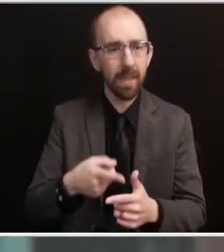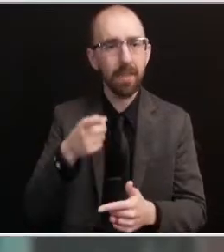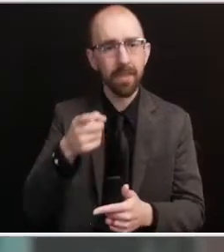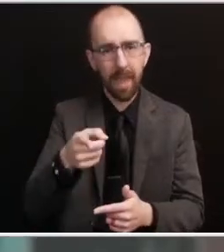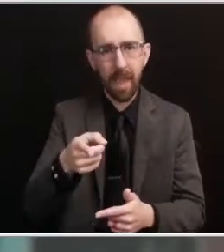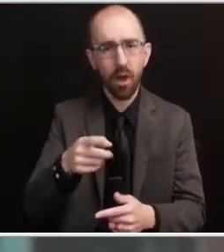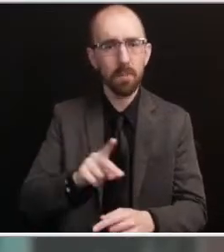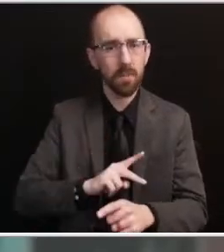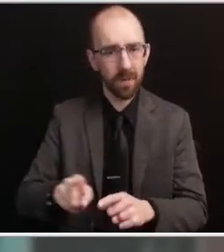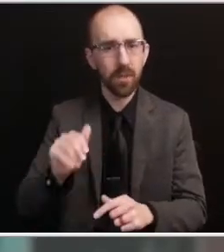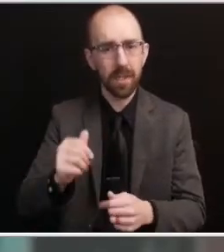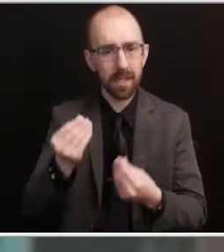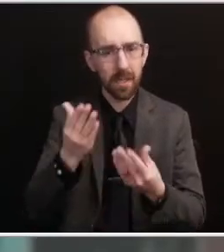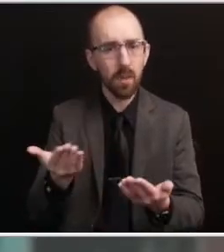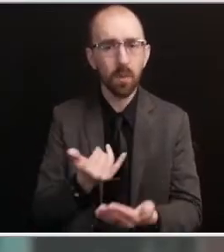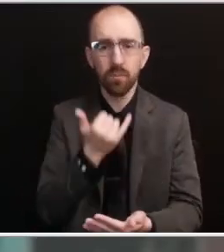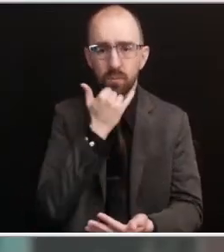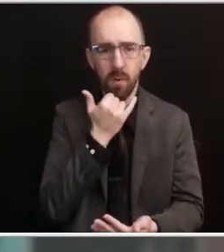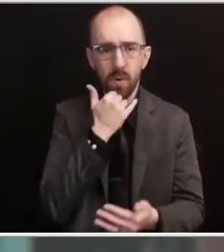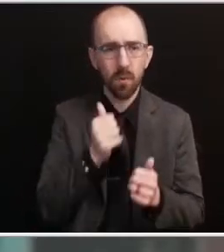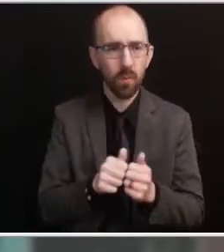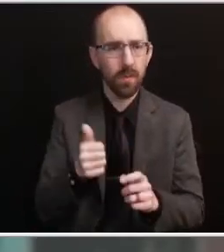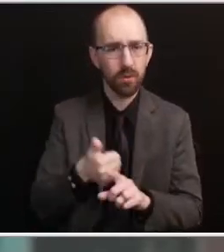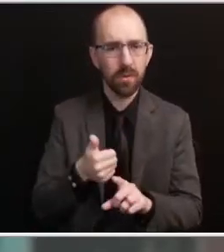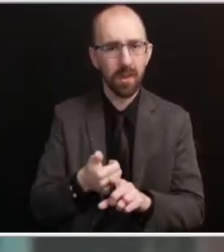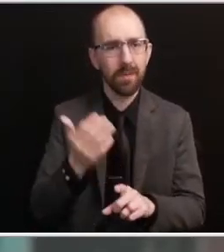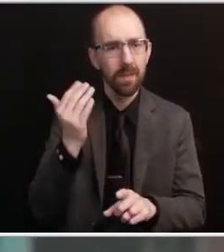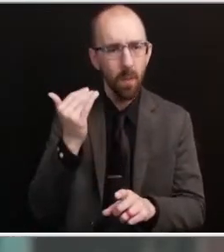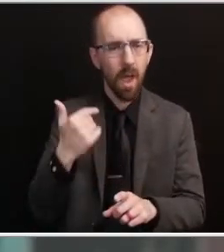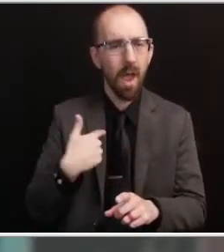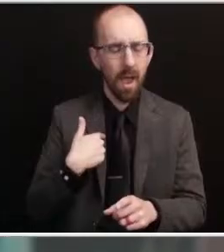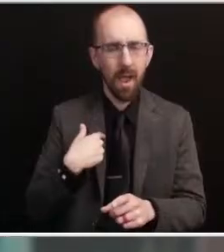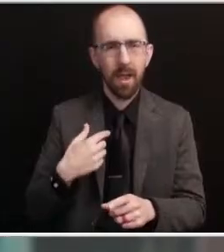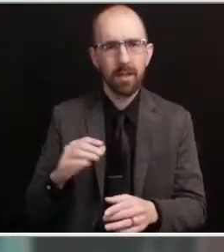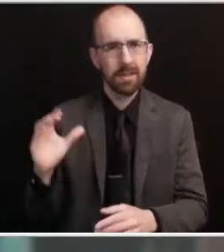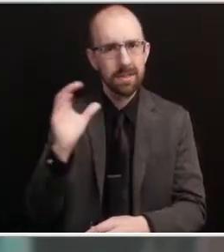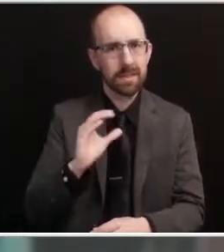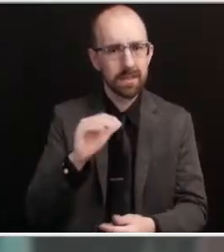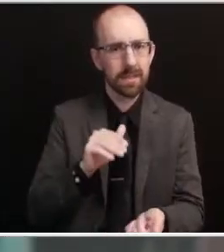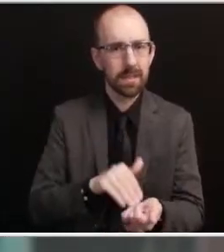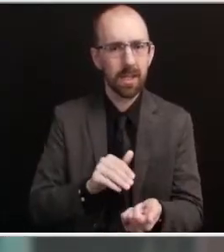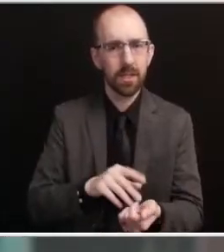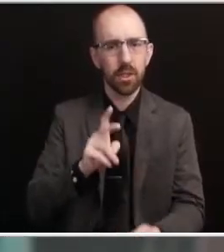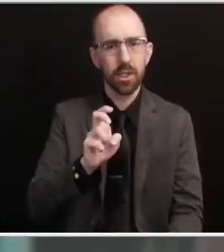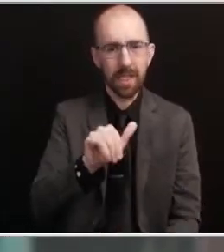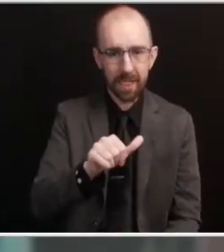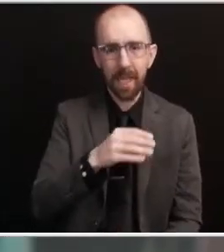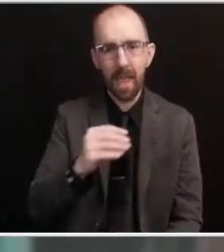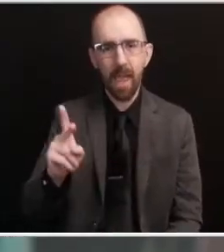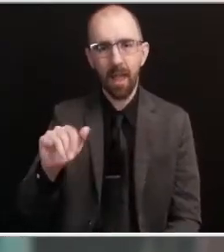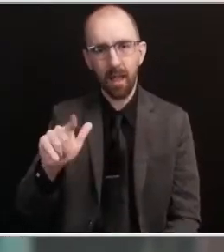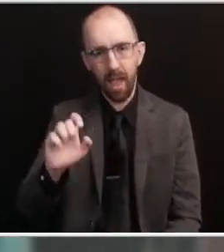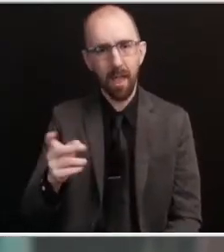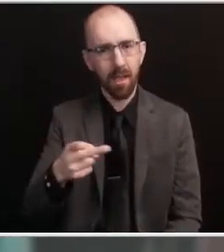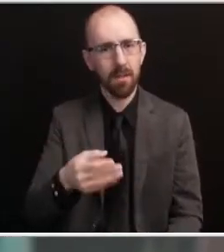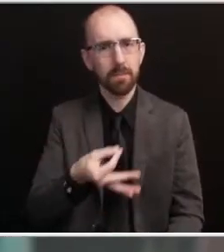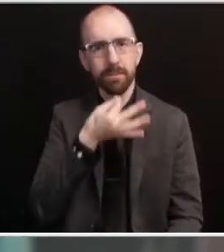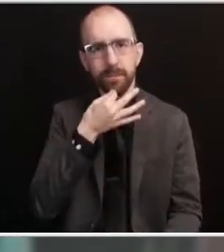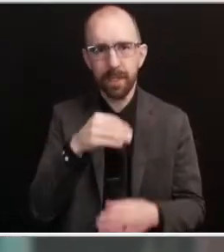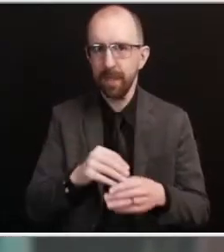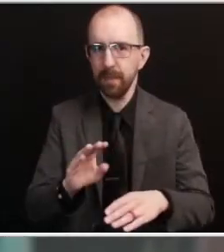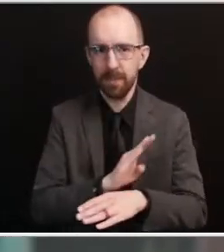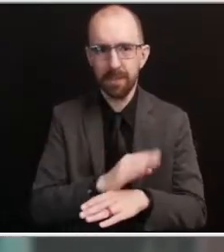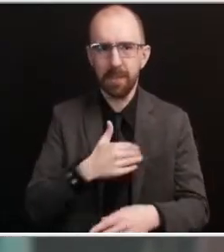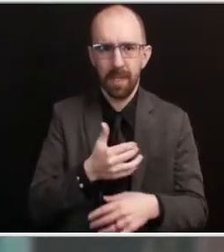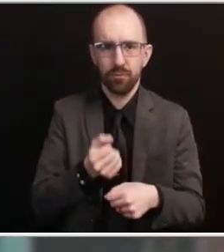can tell you what's wrong with yourself. That's why I seeked out Key and Kyle, because they are the professionals in the business, and I trusted them